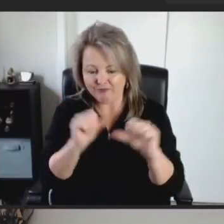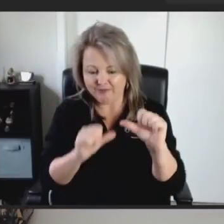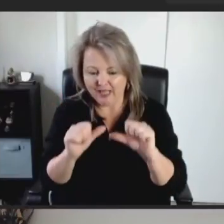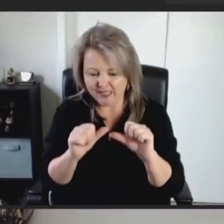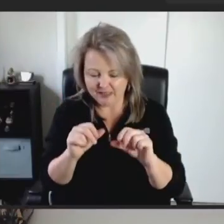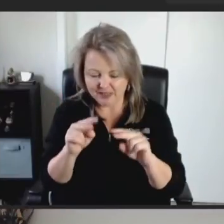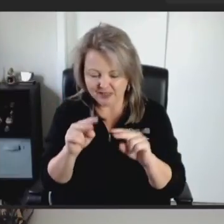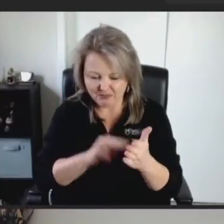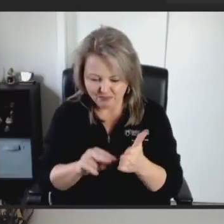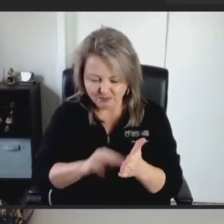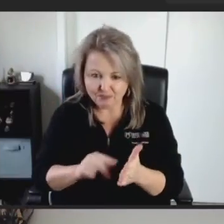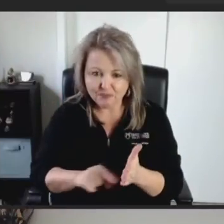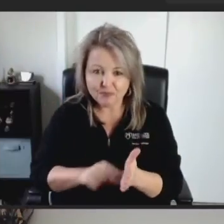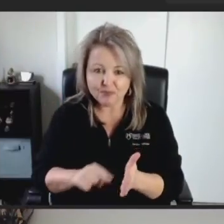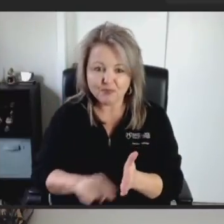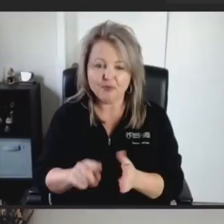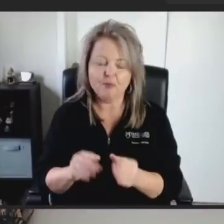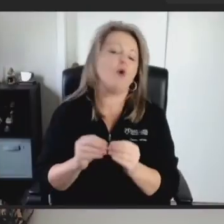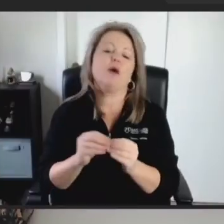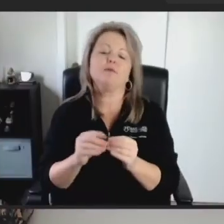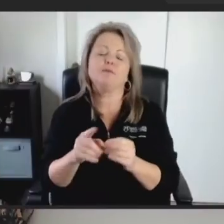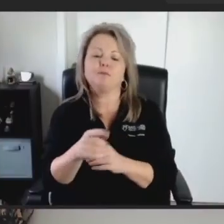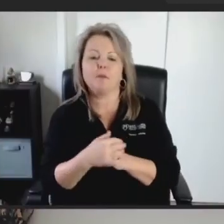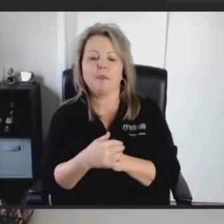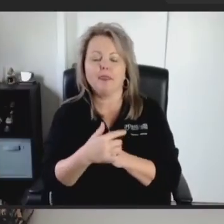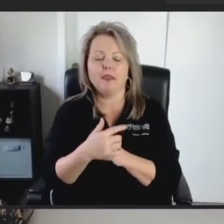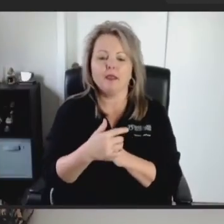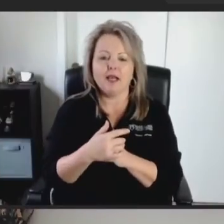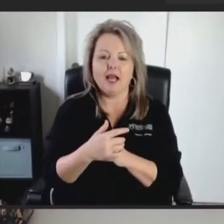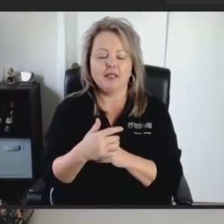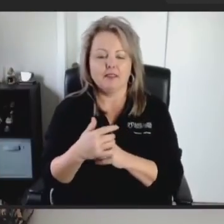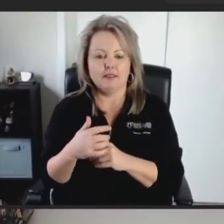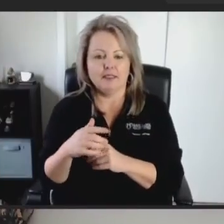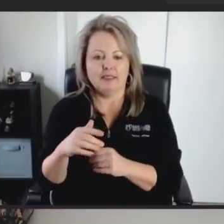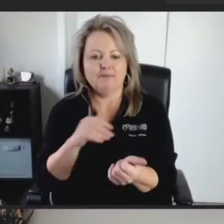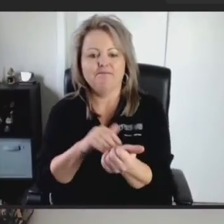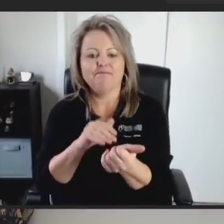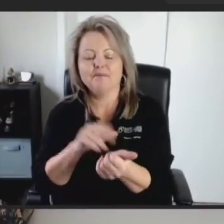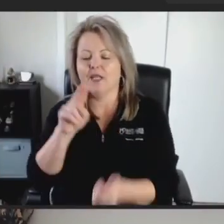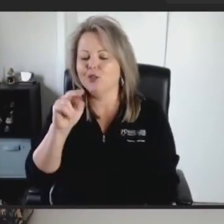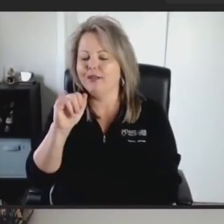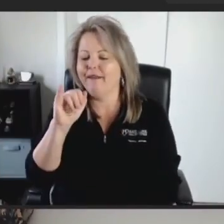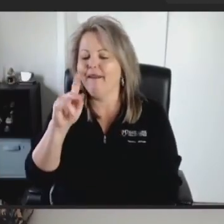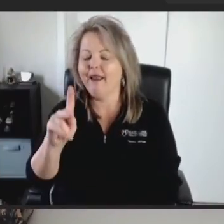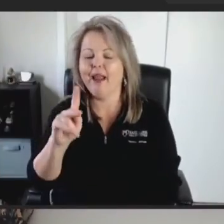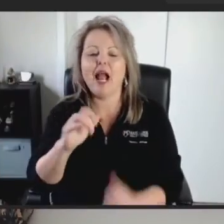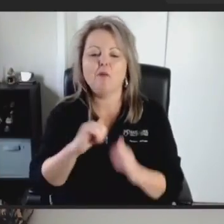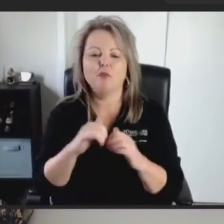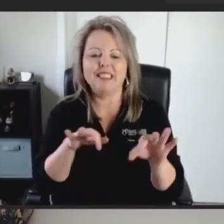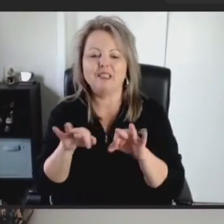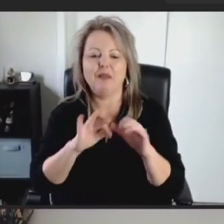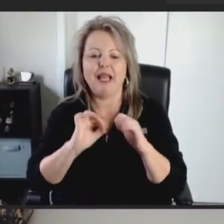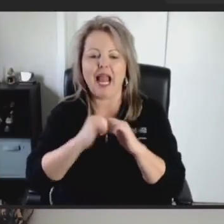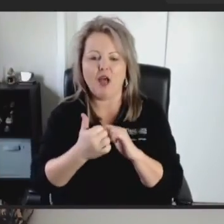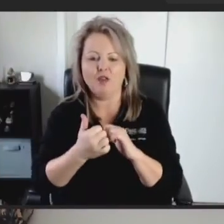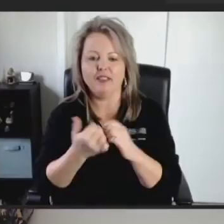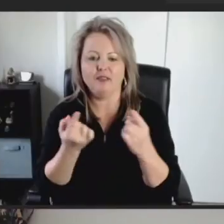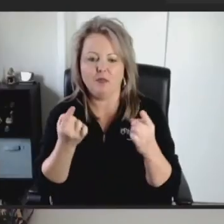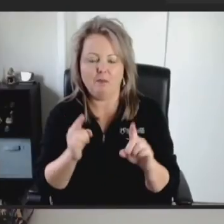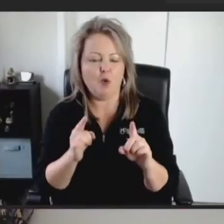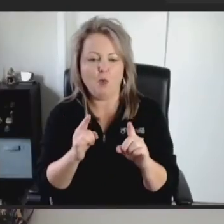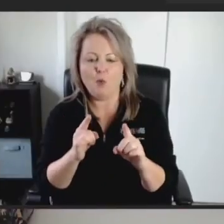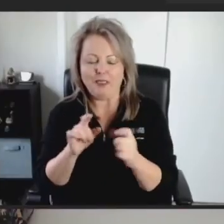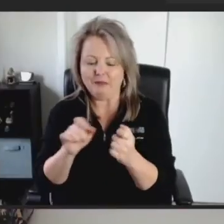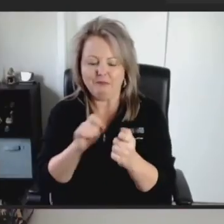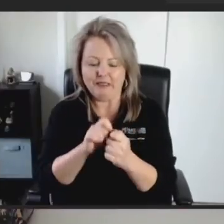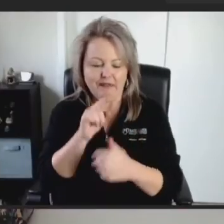and I'll tell you a little bit about how this is going to work from the process in the three subpopulations that we cannot specifically comment on.